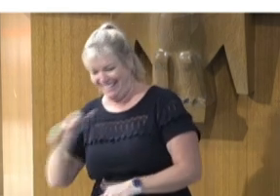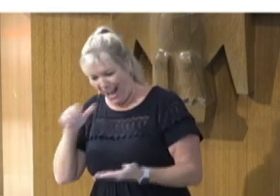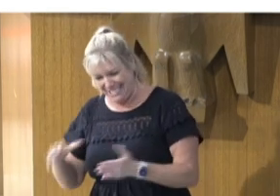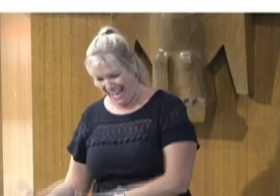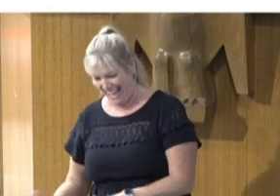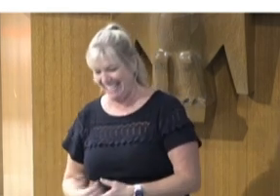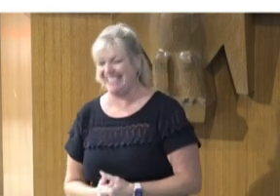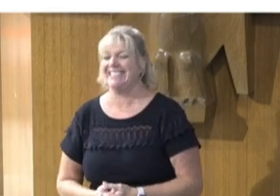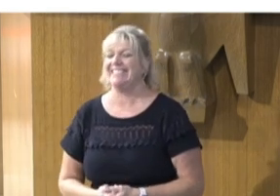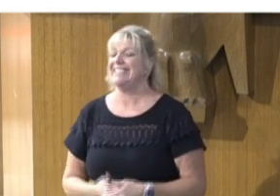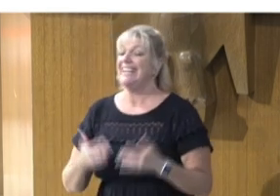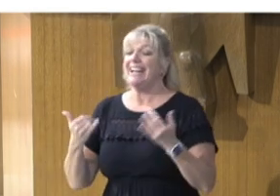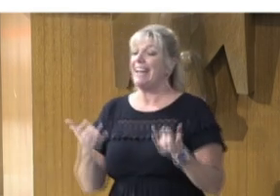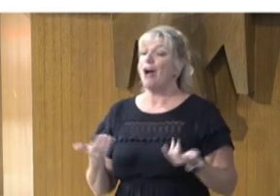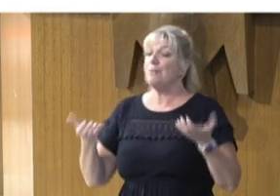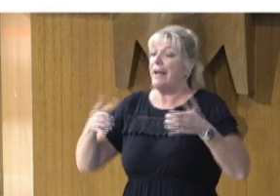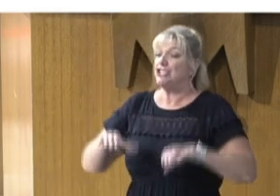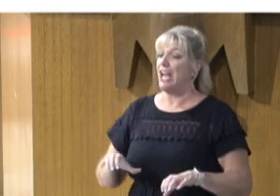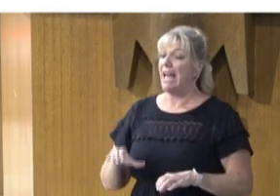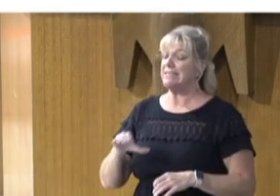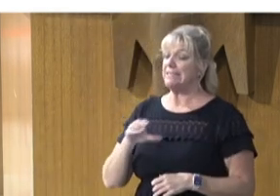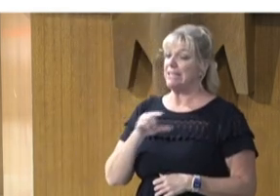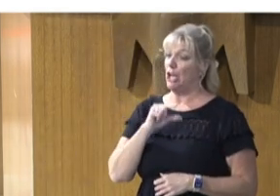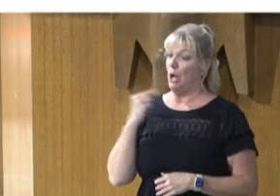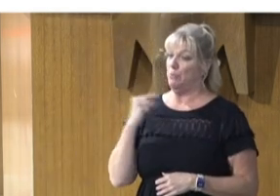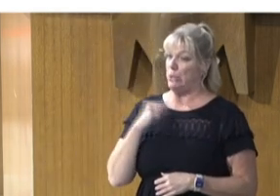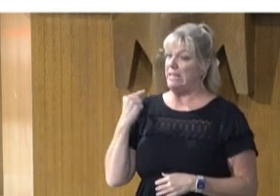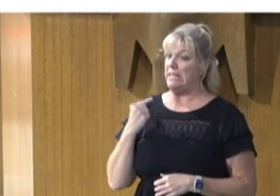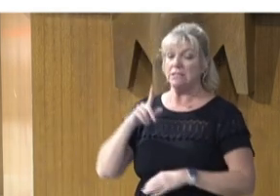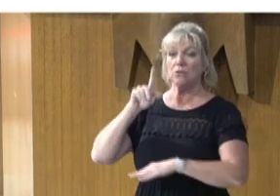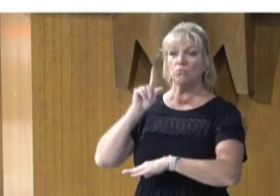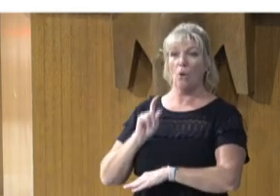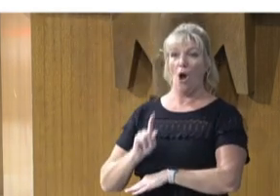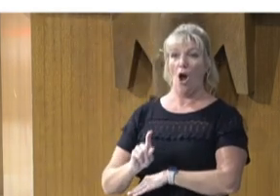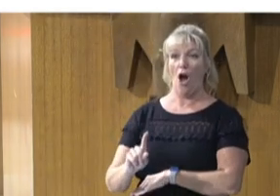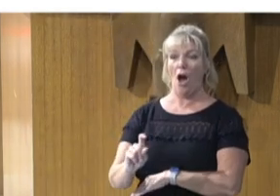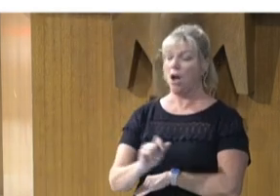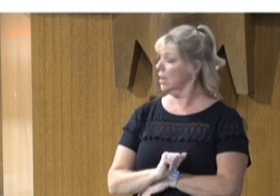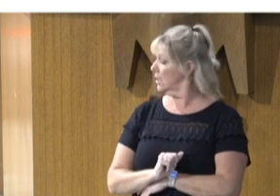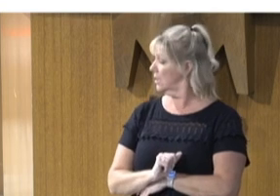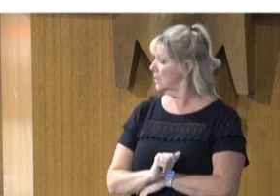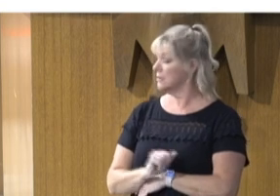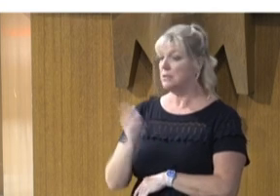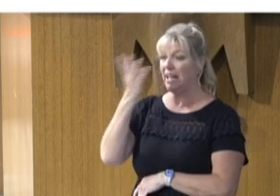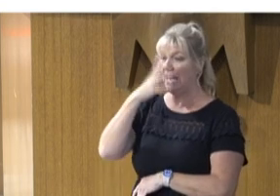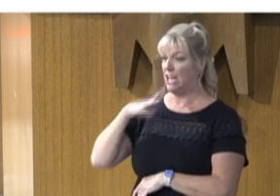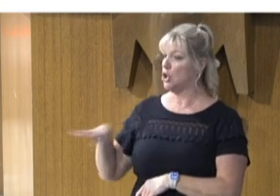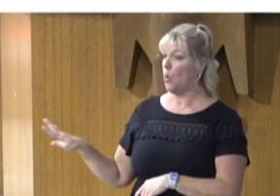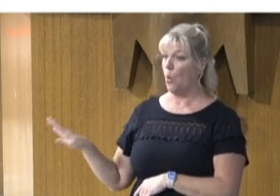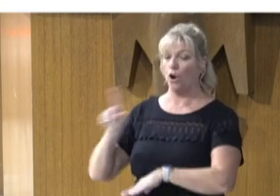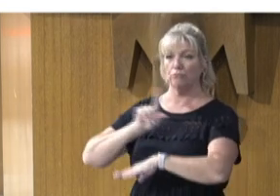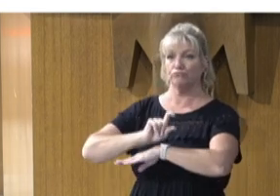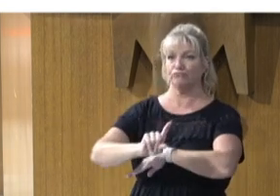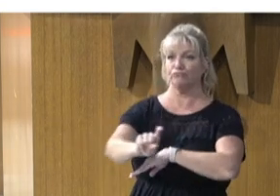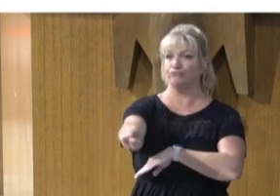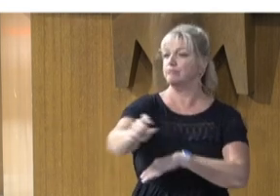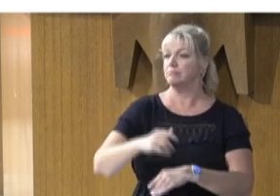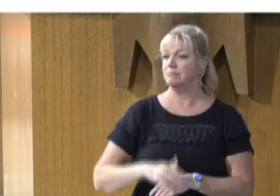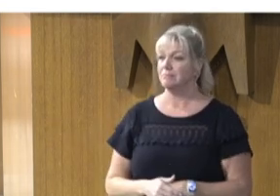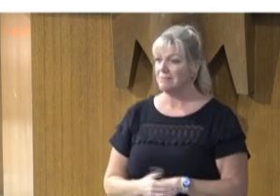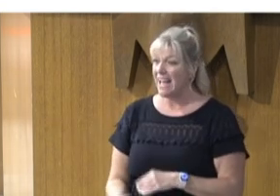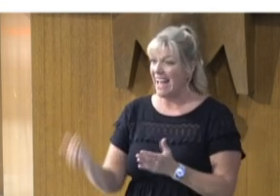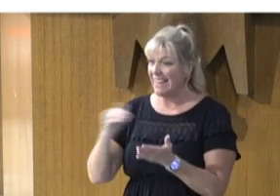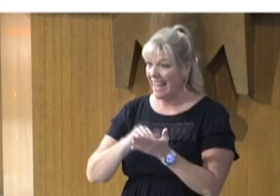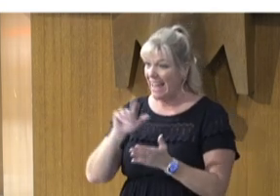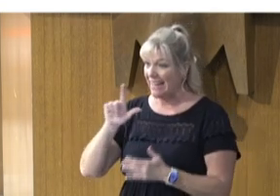Now by chance, a priest was going down that road, and when he saw him, he passed by on the other side. So likewise, a